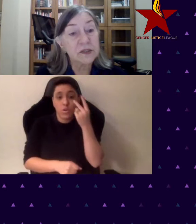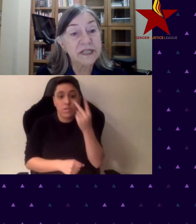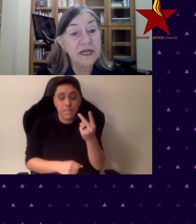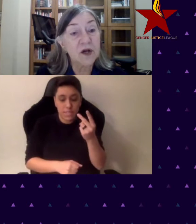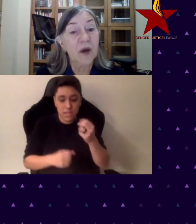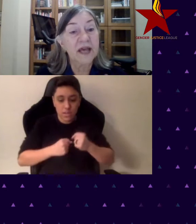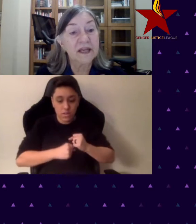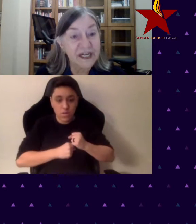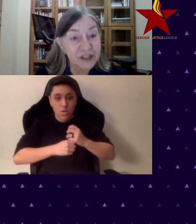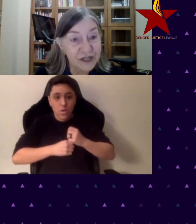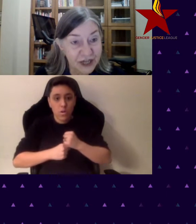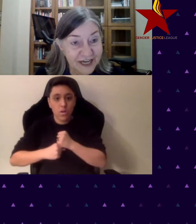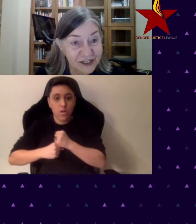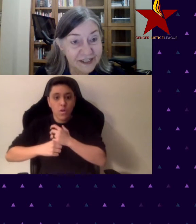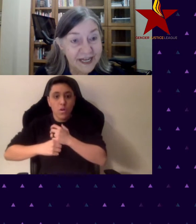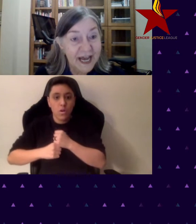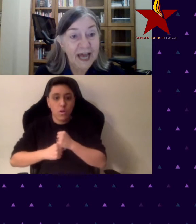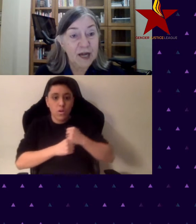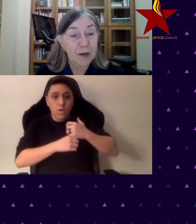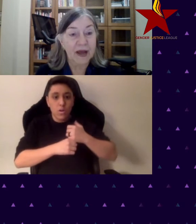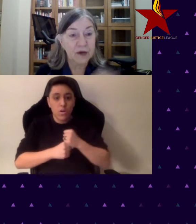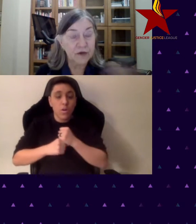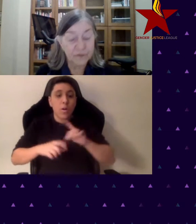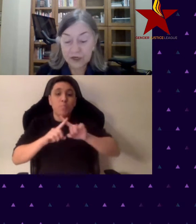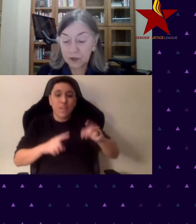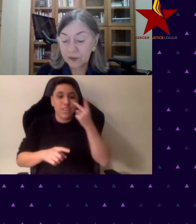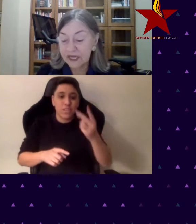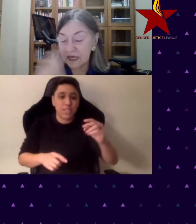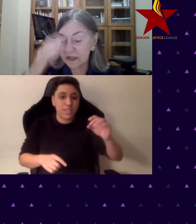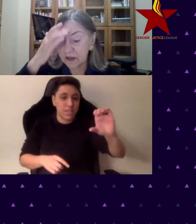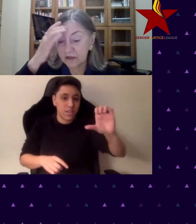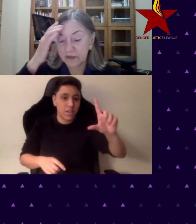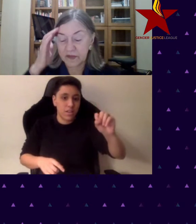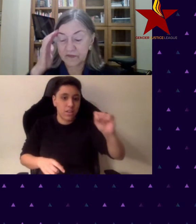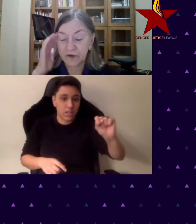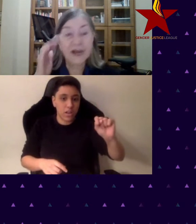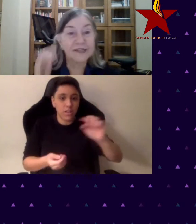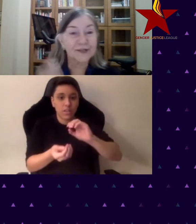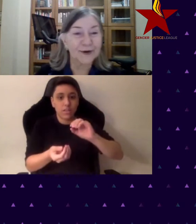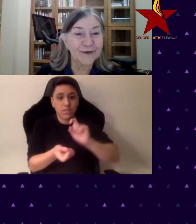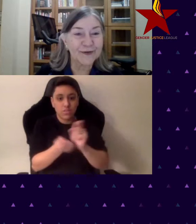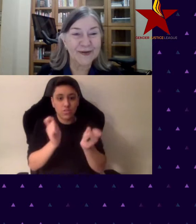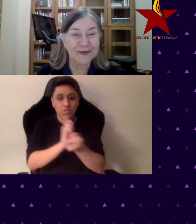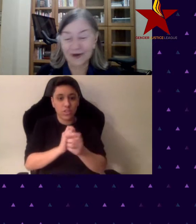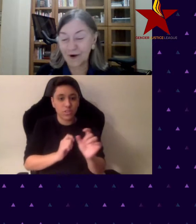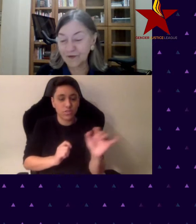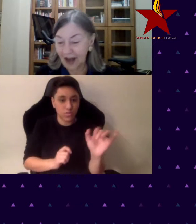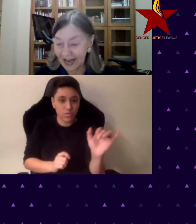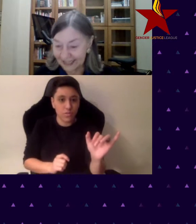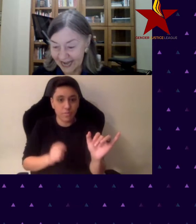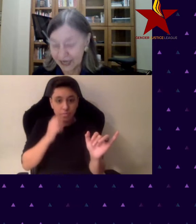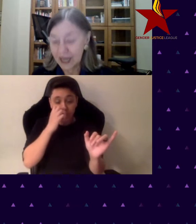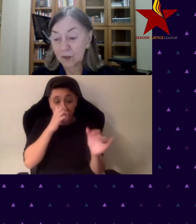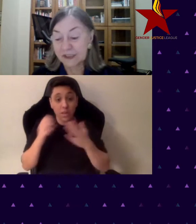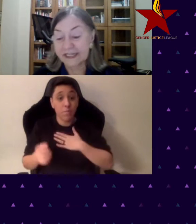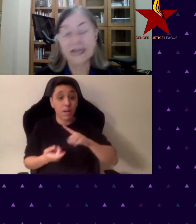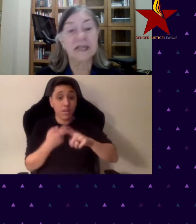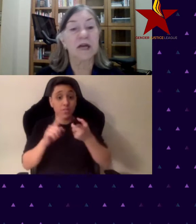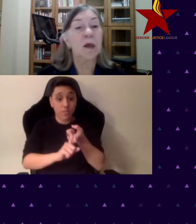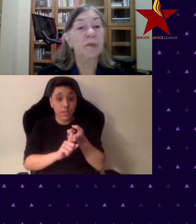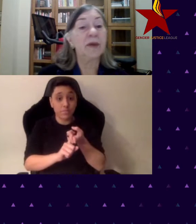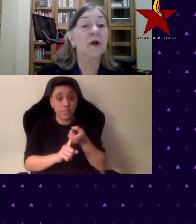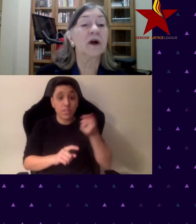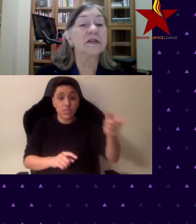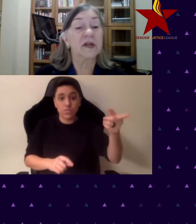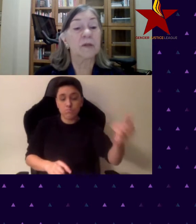you're also seeing coagulation changes. And my good friend who is the phone answerer for the COVID hotline was